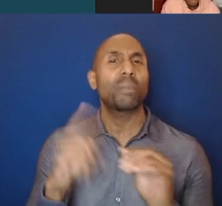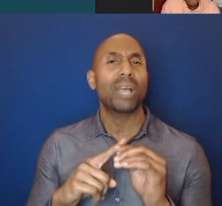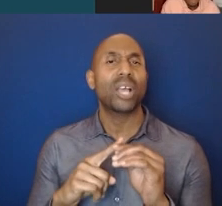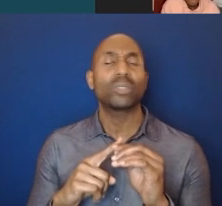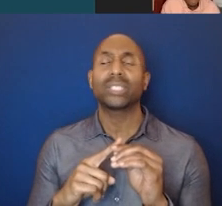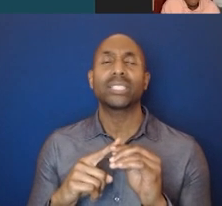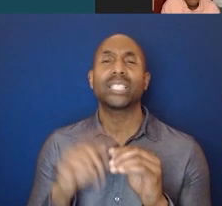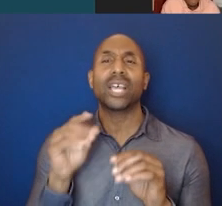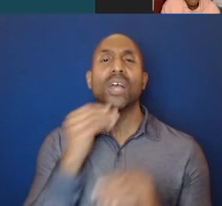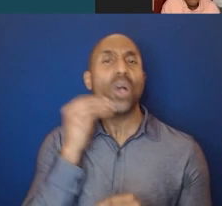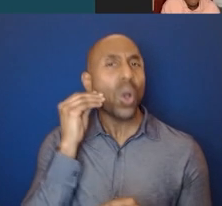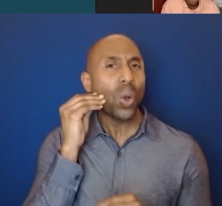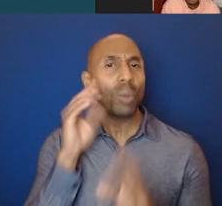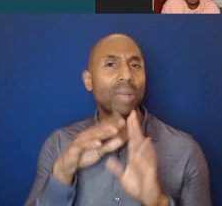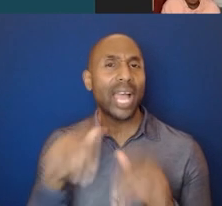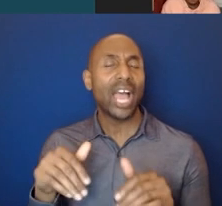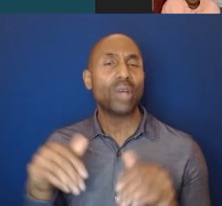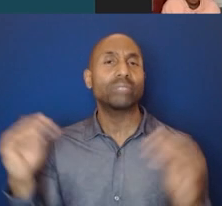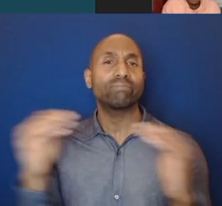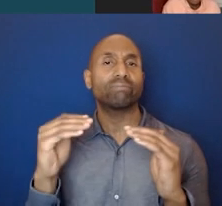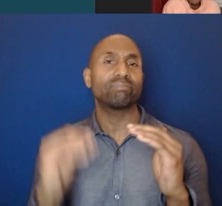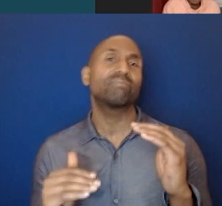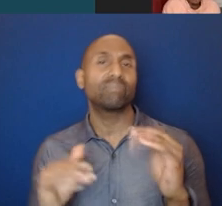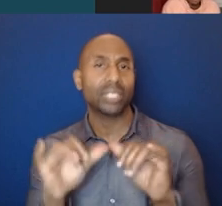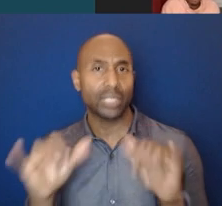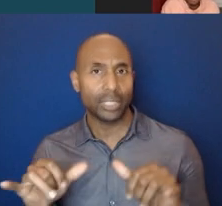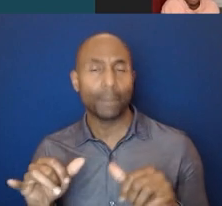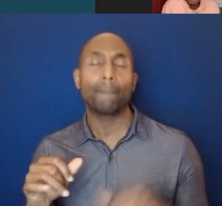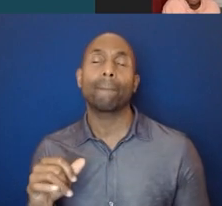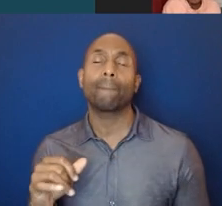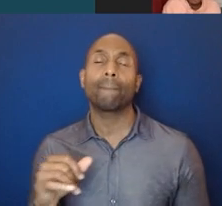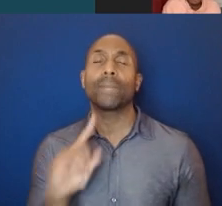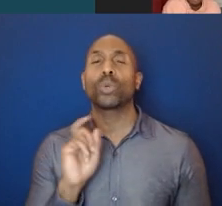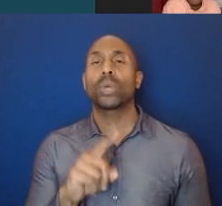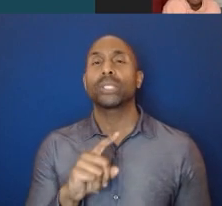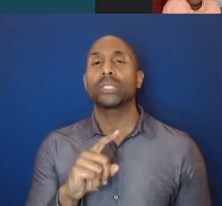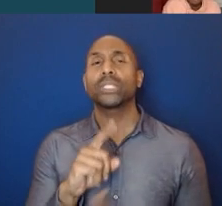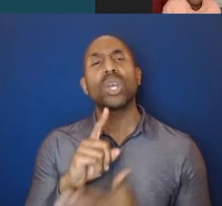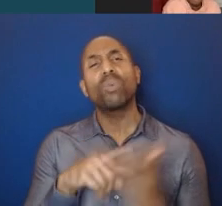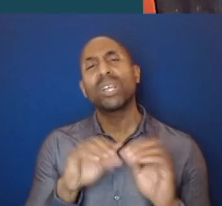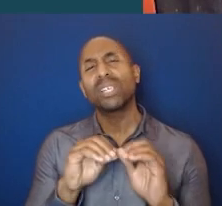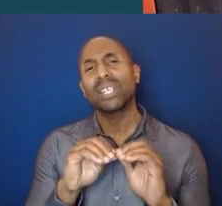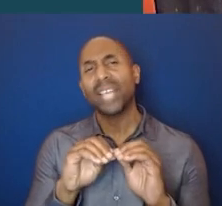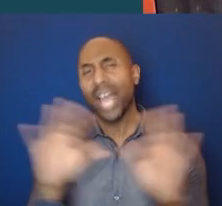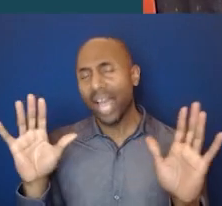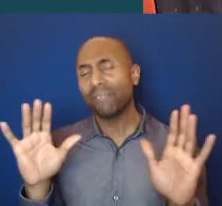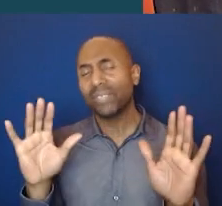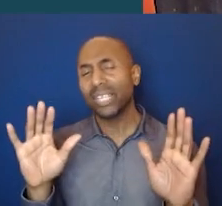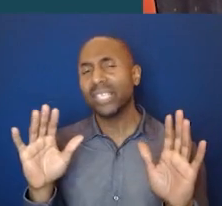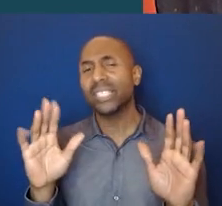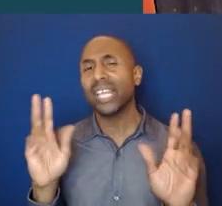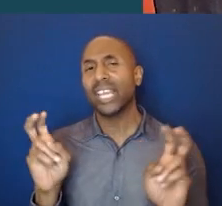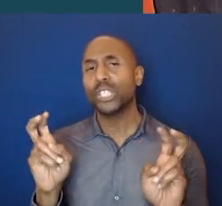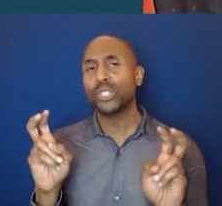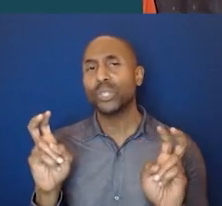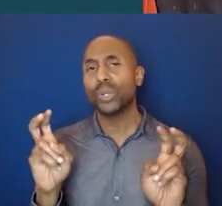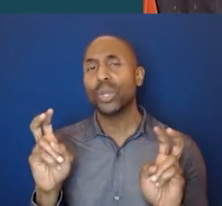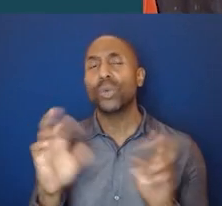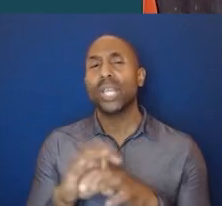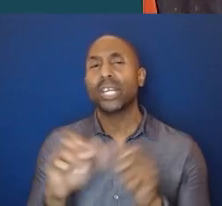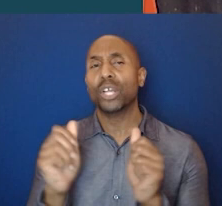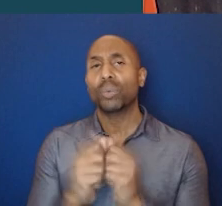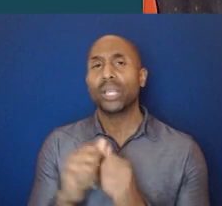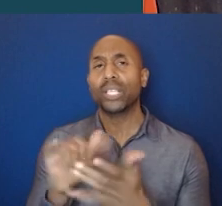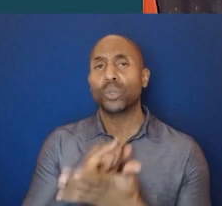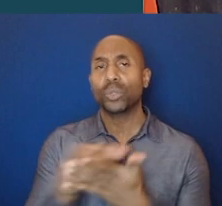So my question is, like, one of the obvious issues that like is flooding New York City is homelessness. And I feel like it's painfully visible when you walk down any street